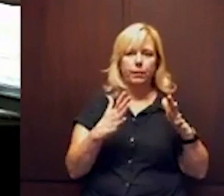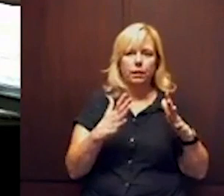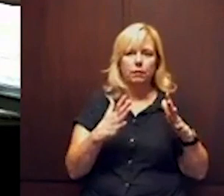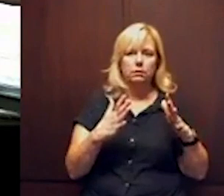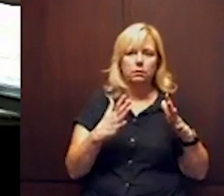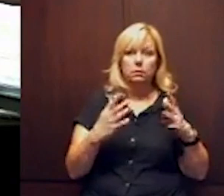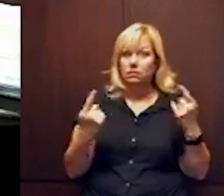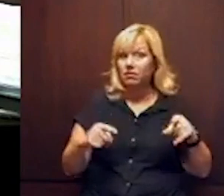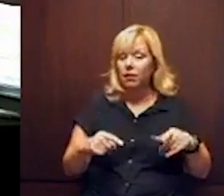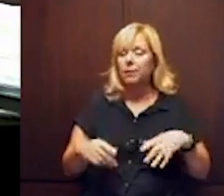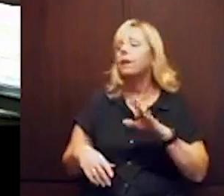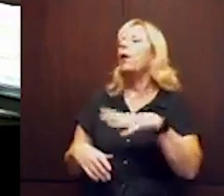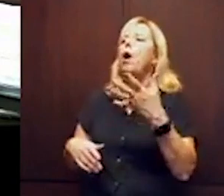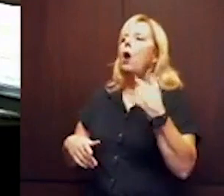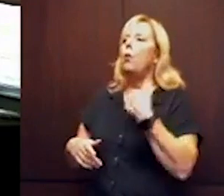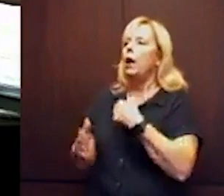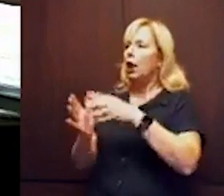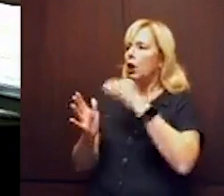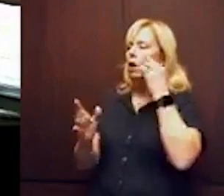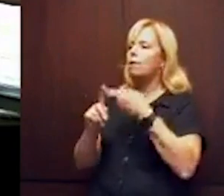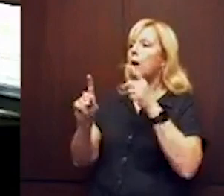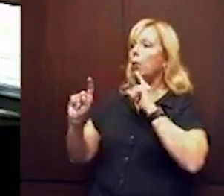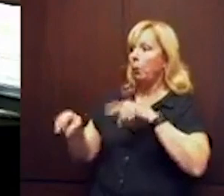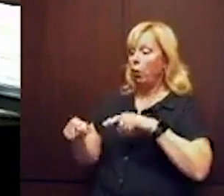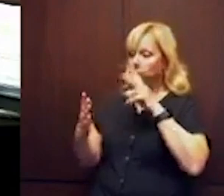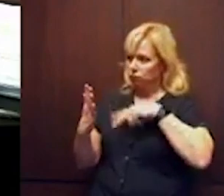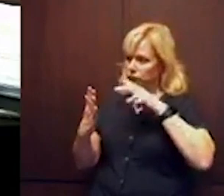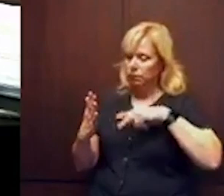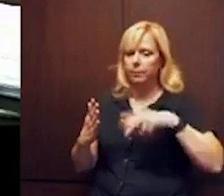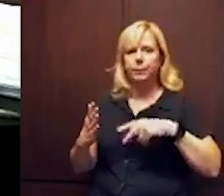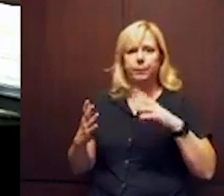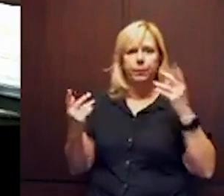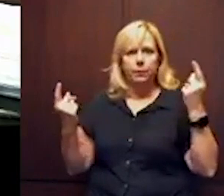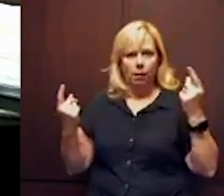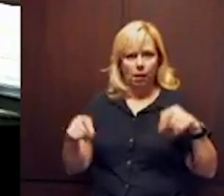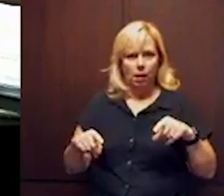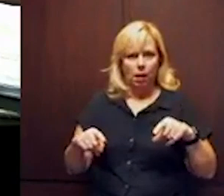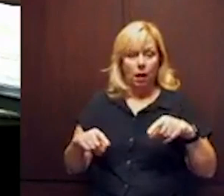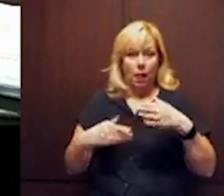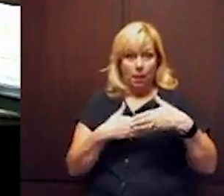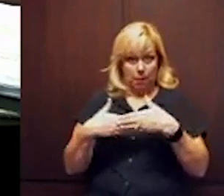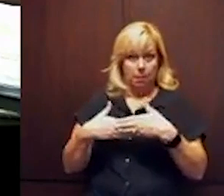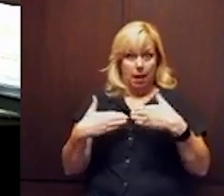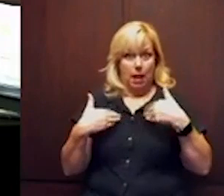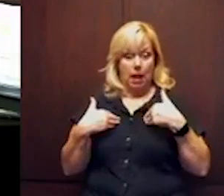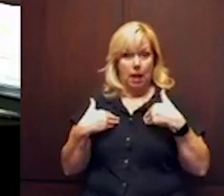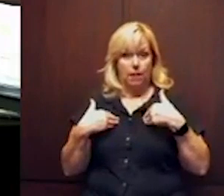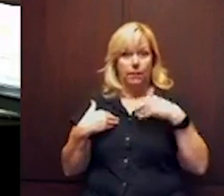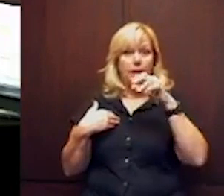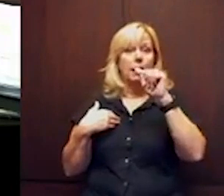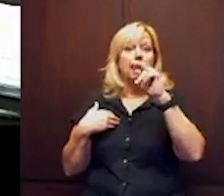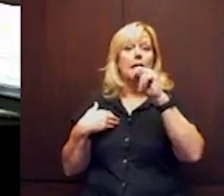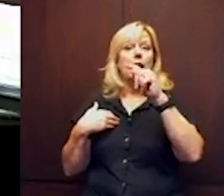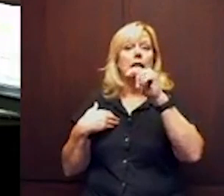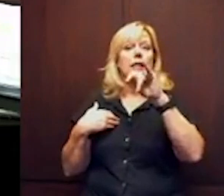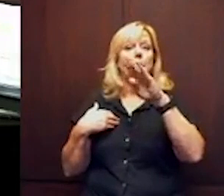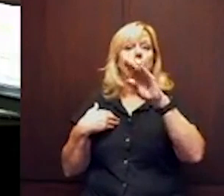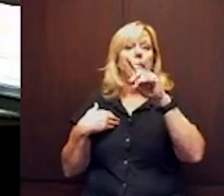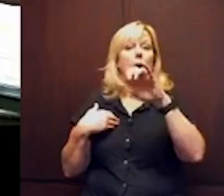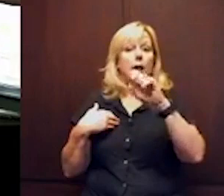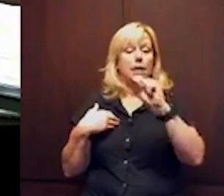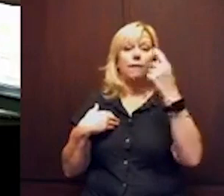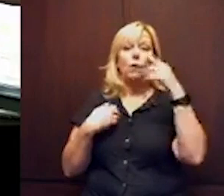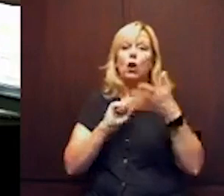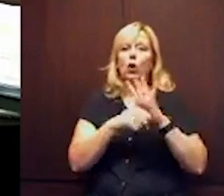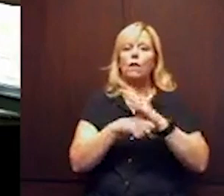So what the information we received in the report was that the child had the antibodies for COVID-19, which